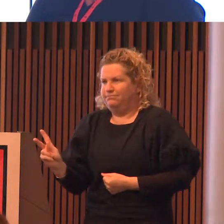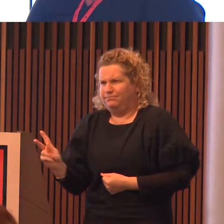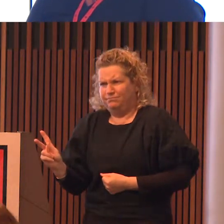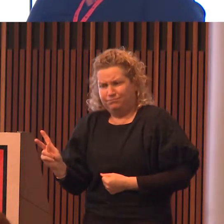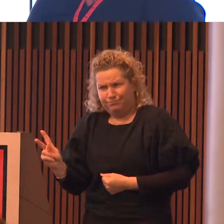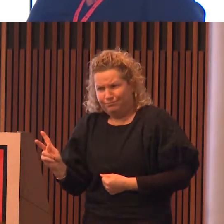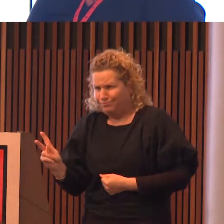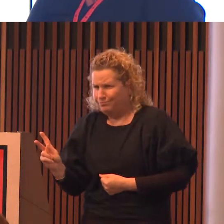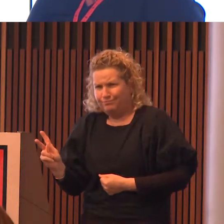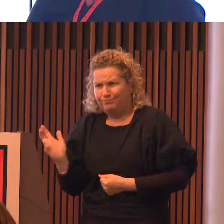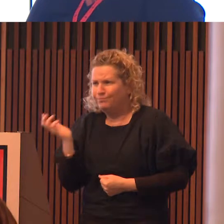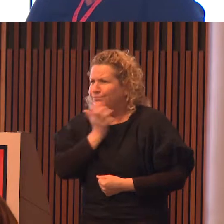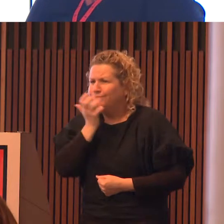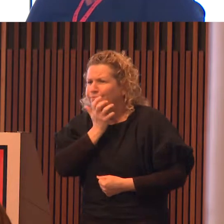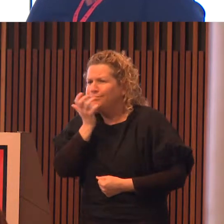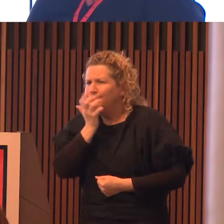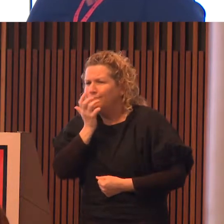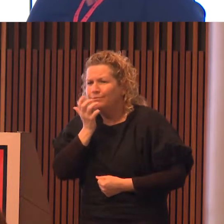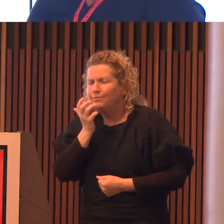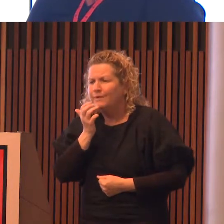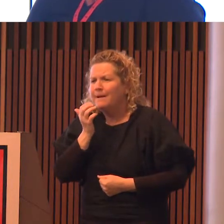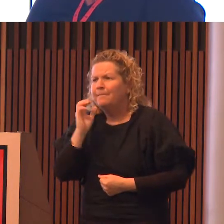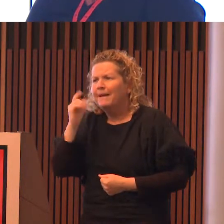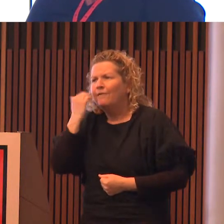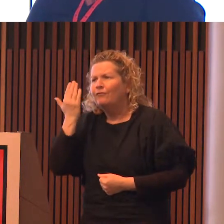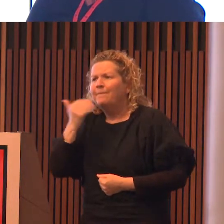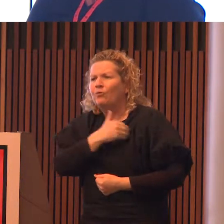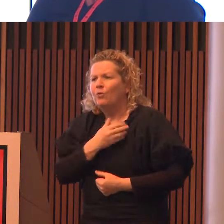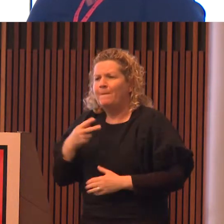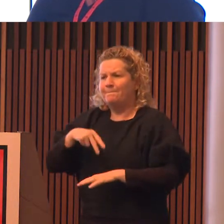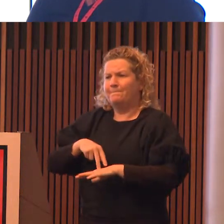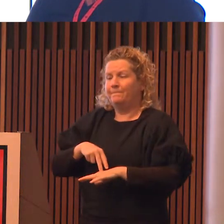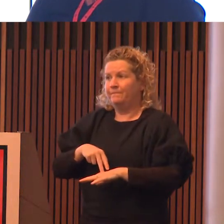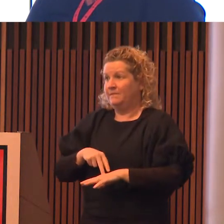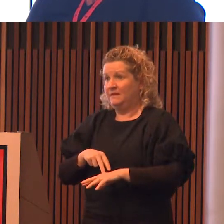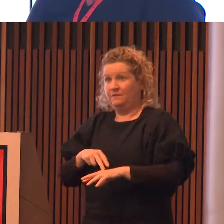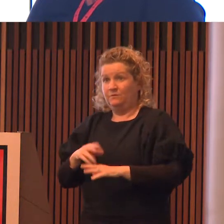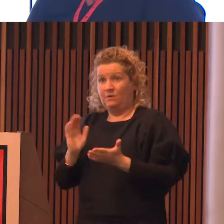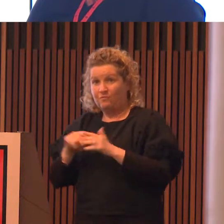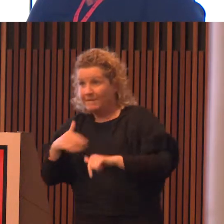such a range of people, and you're still able to get up in the morning and then come out here and look relatively cheerful.